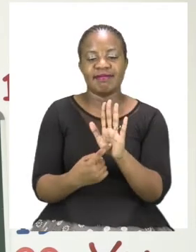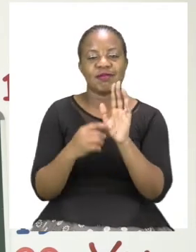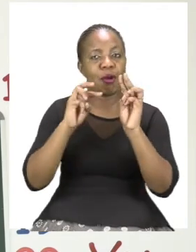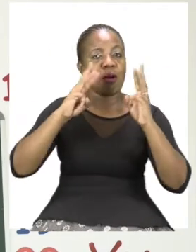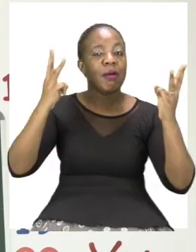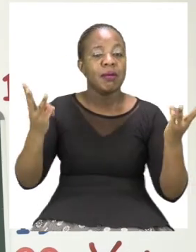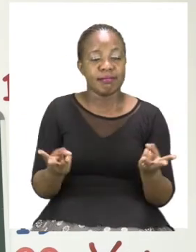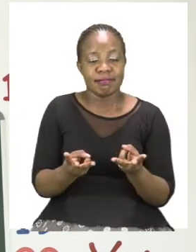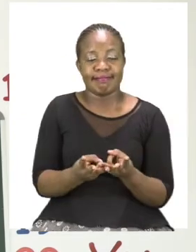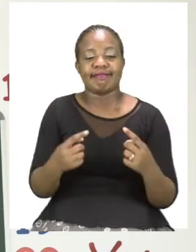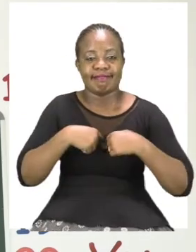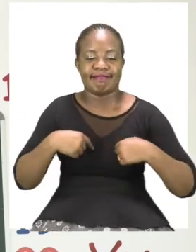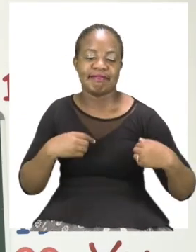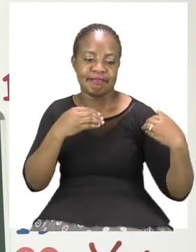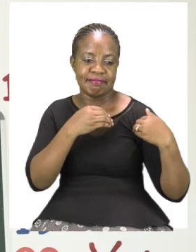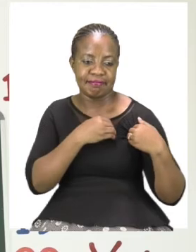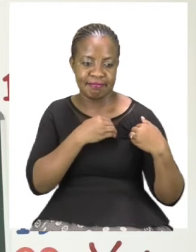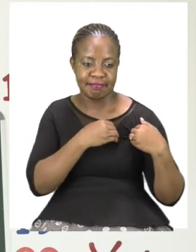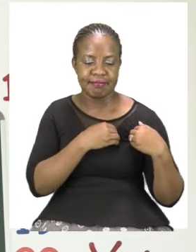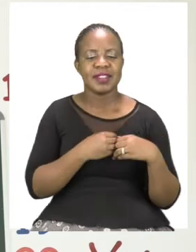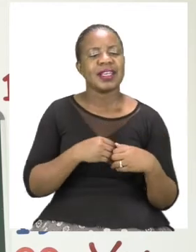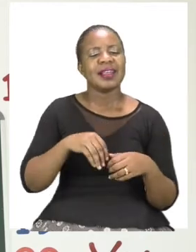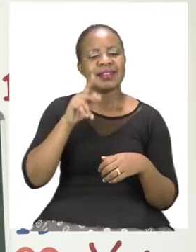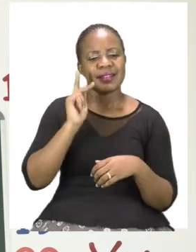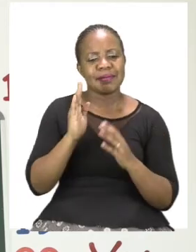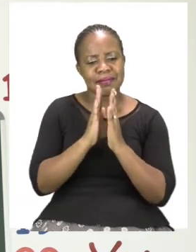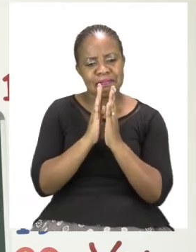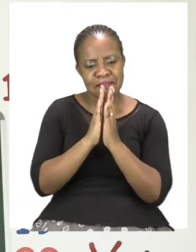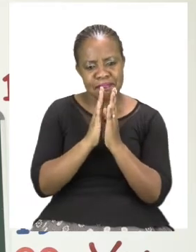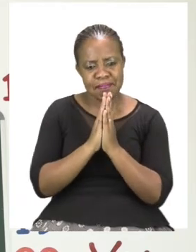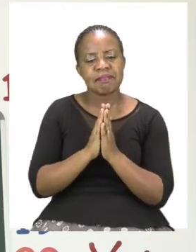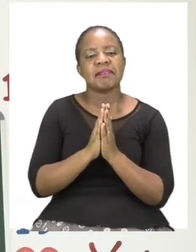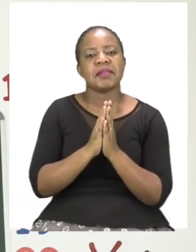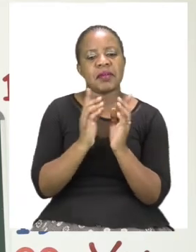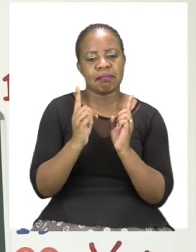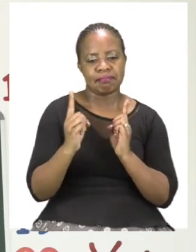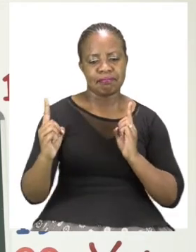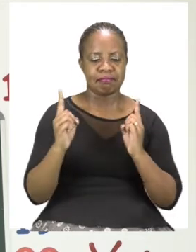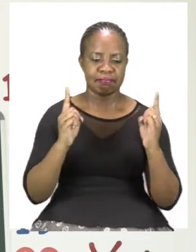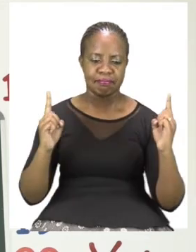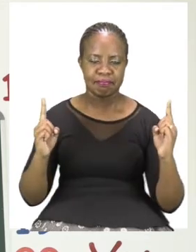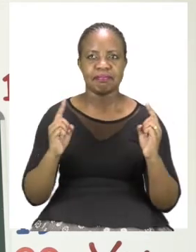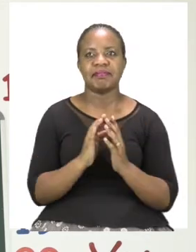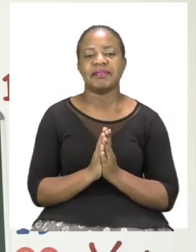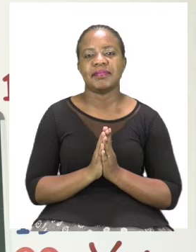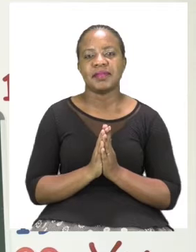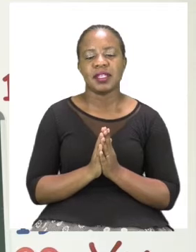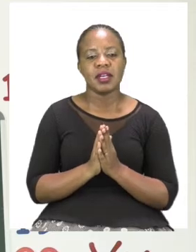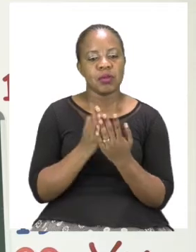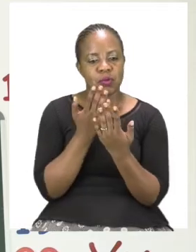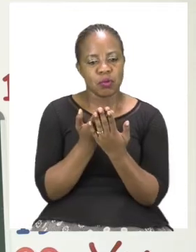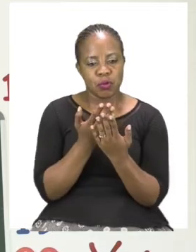care. We also need to practice social distancing as well. Make sure that your hands are